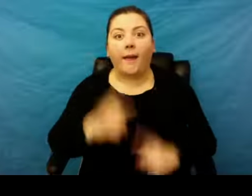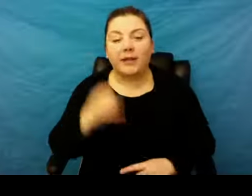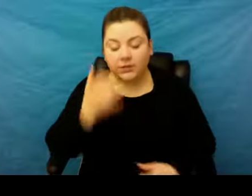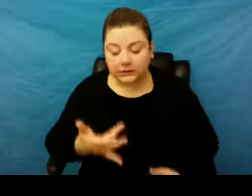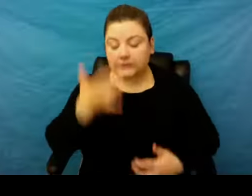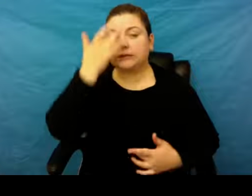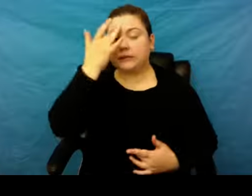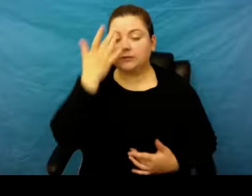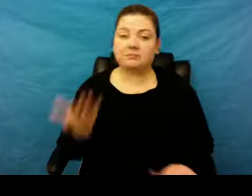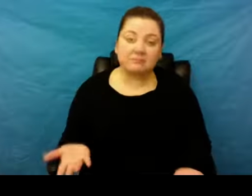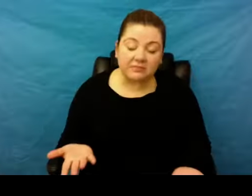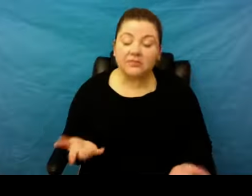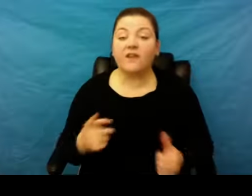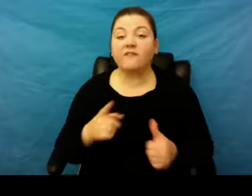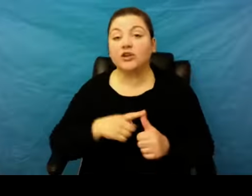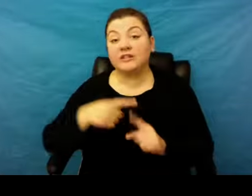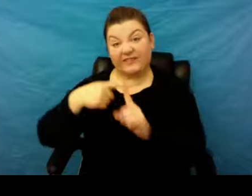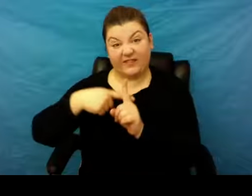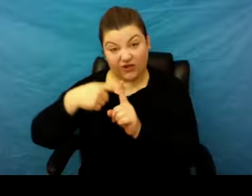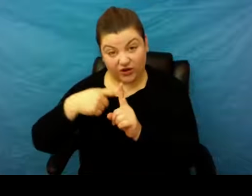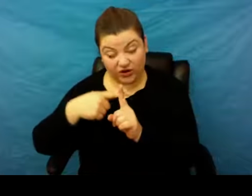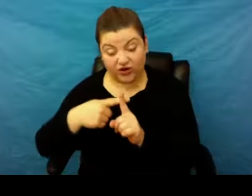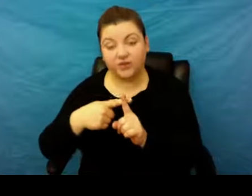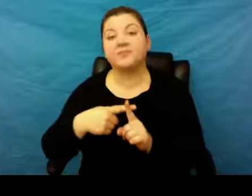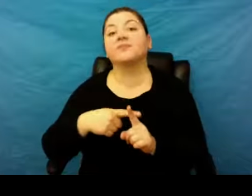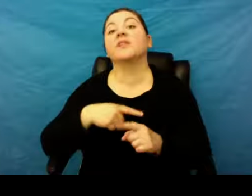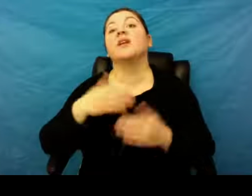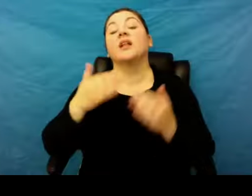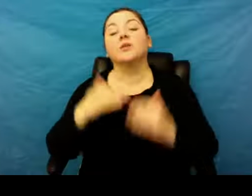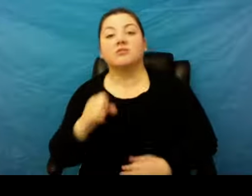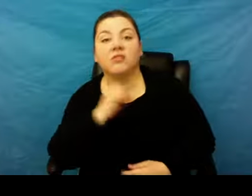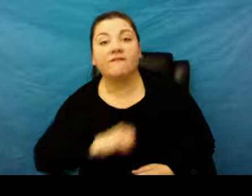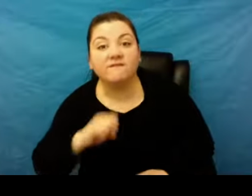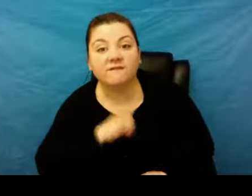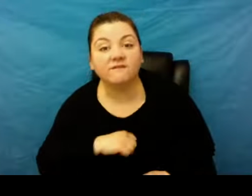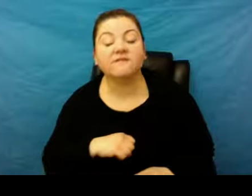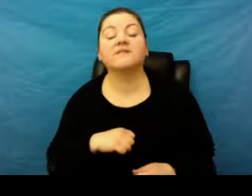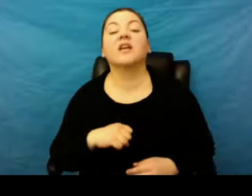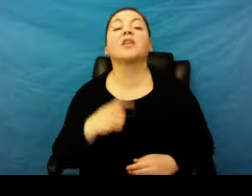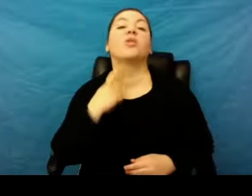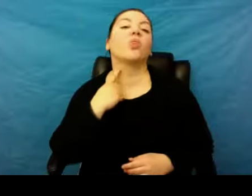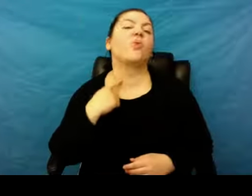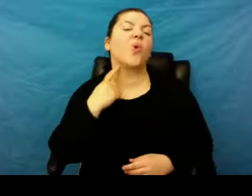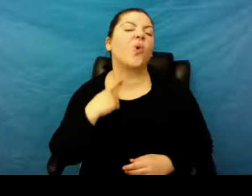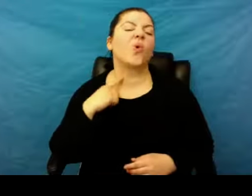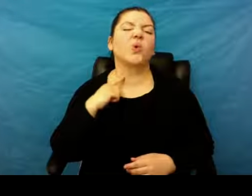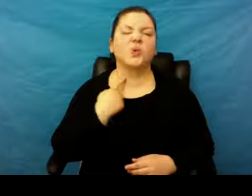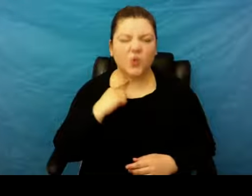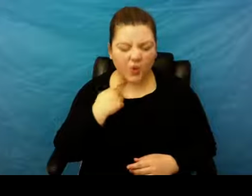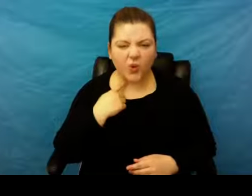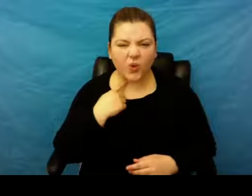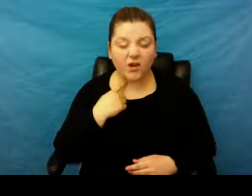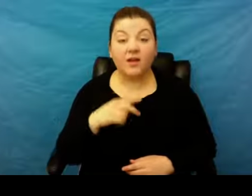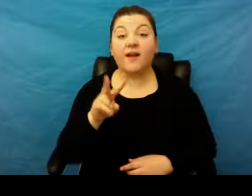cough, and then they have sore throat. And when they get this, the virus goes through their entire body. And what we have found is